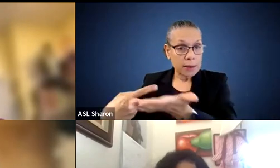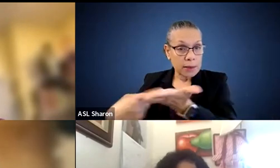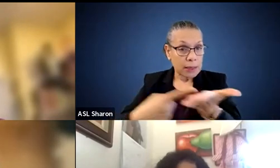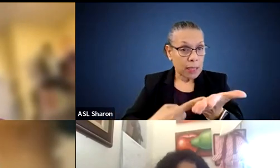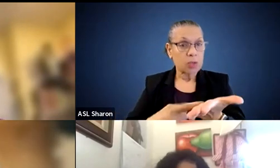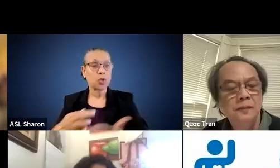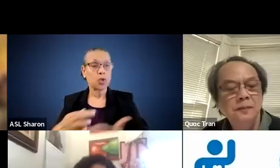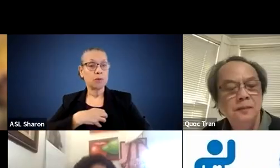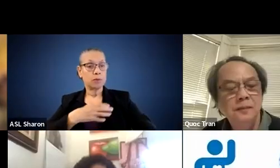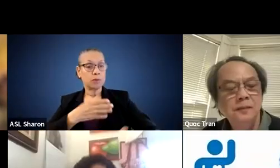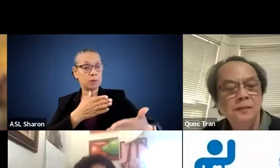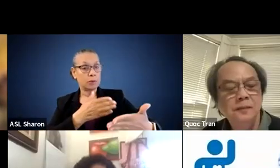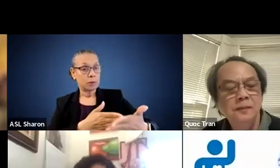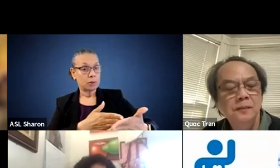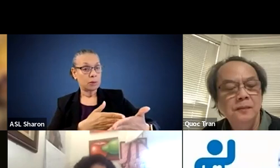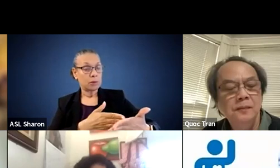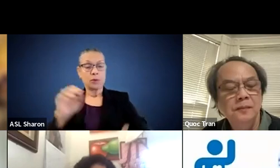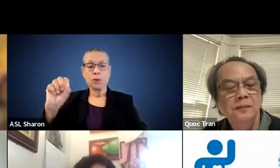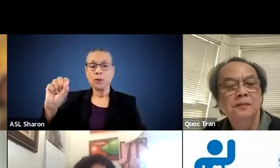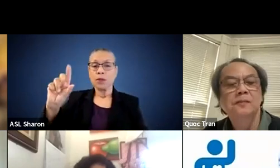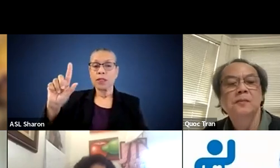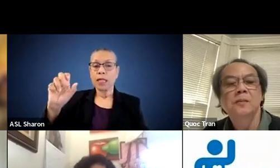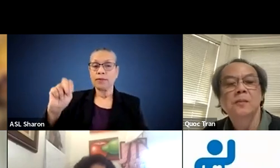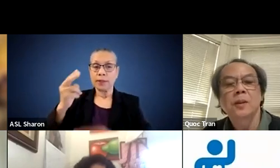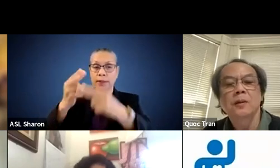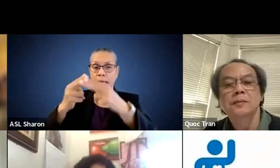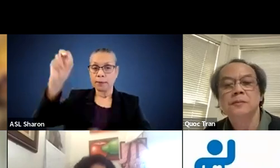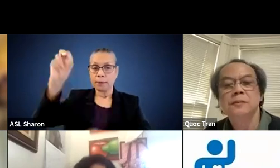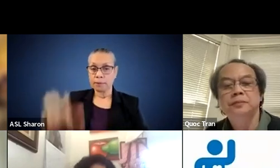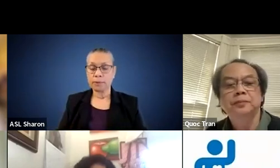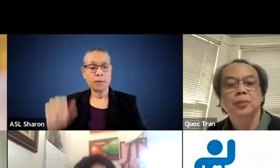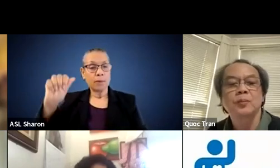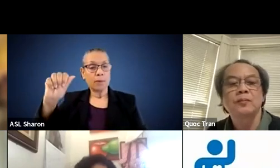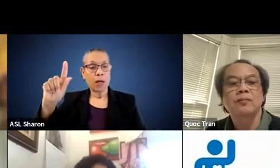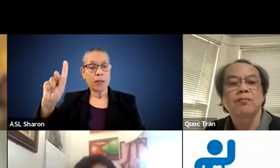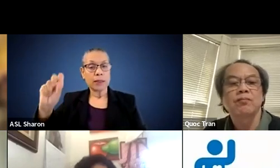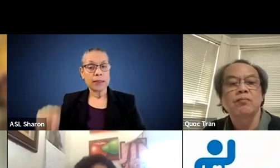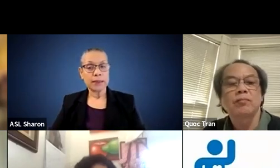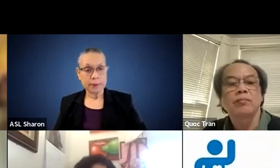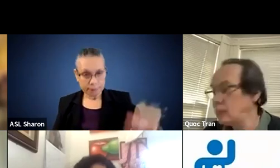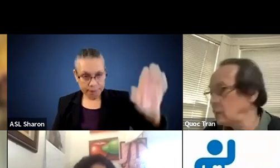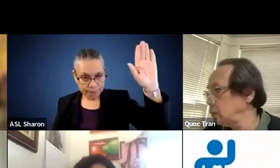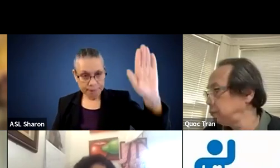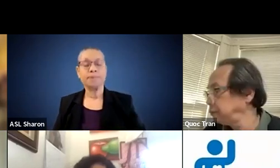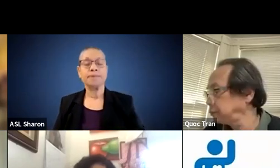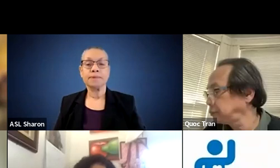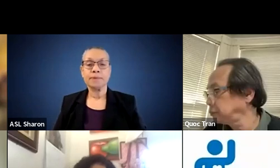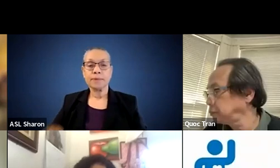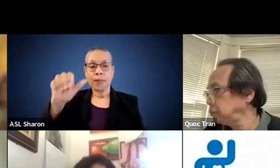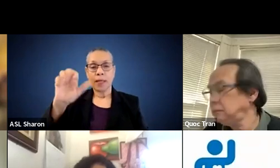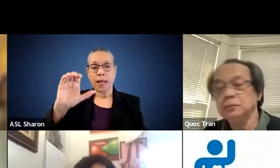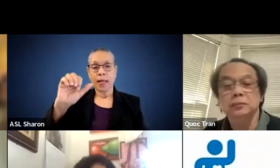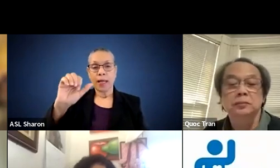or objections to the motion Ms Sullivan will you please call the roll Dr alkins yes Mr